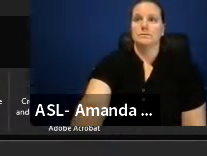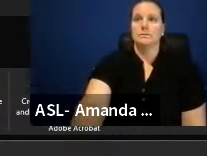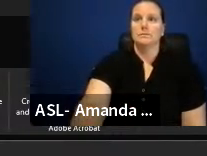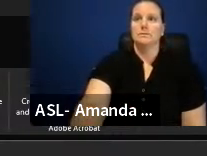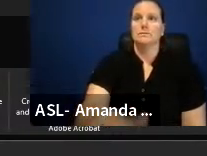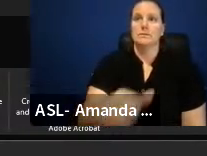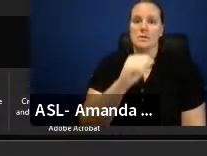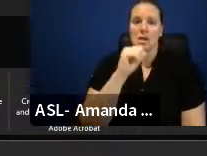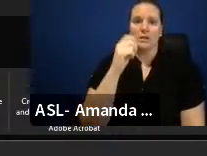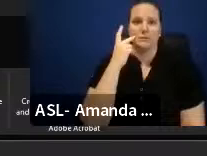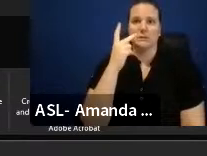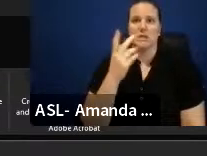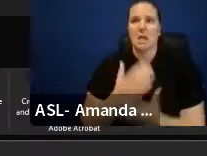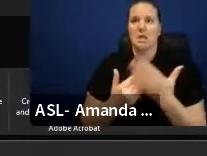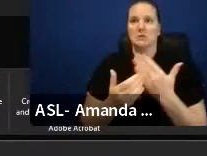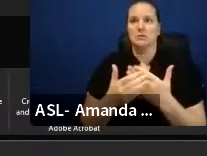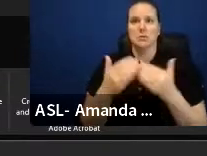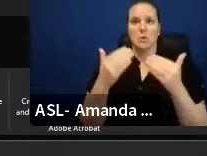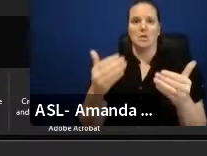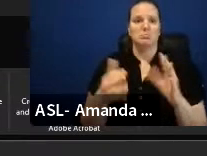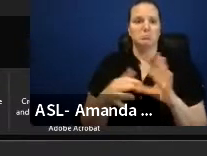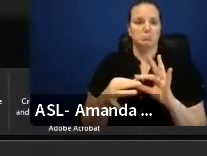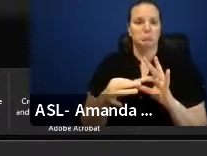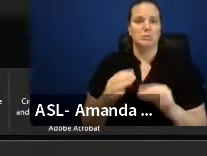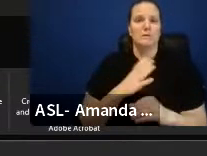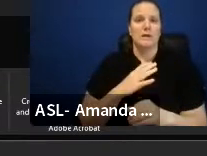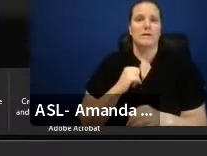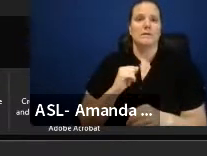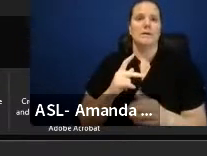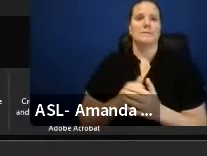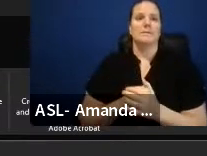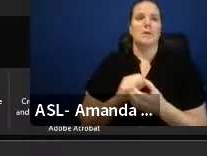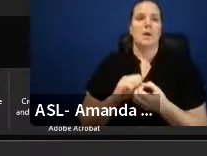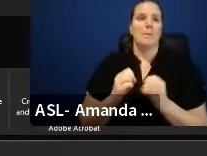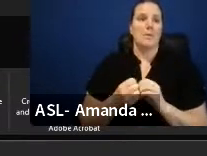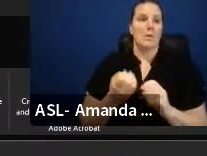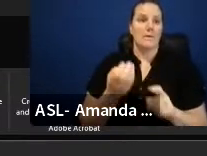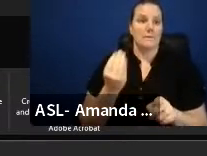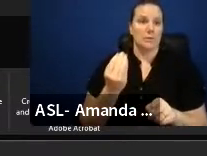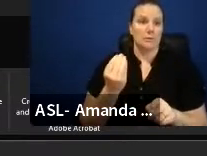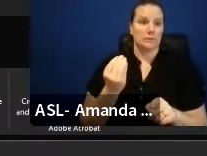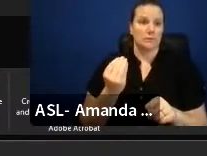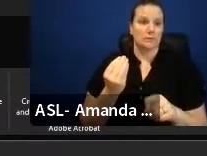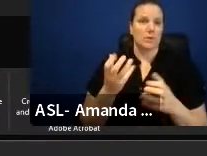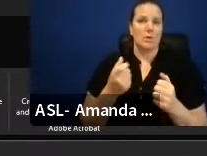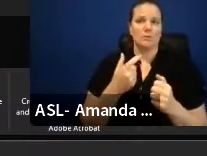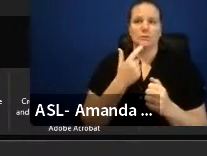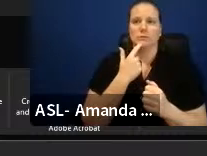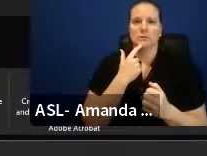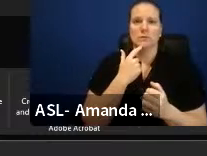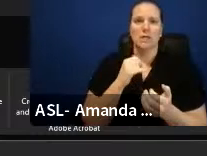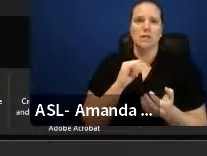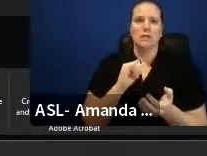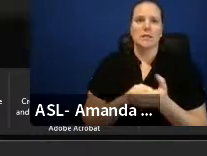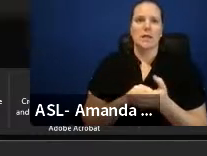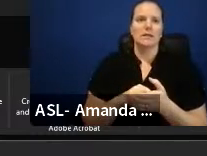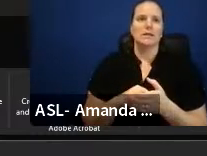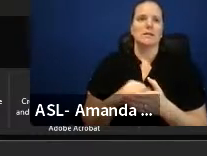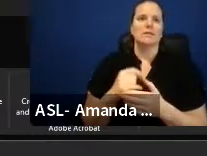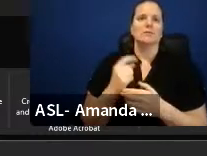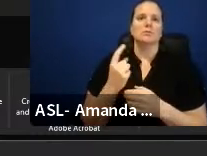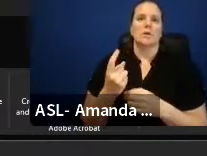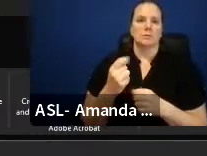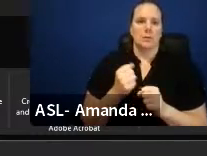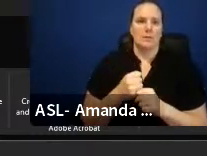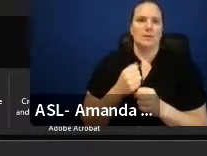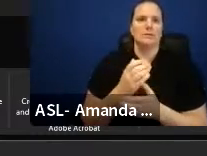forward. Okay, go ahead. All right, so number 14 here, I want to note that this one, we did make